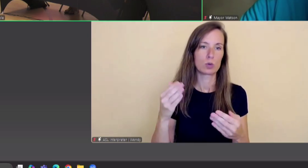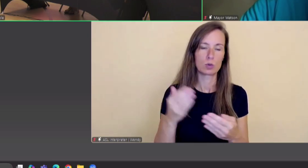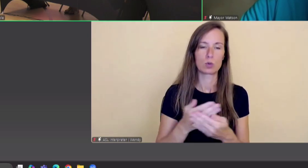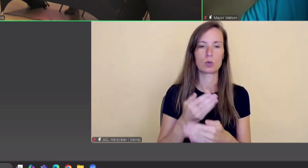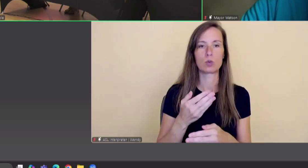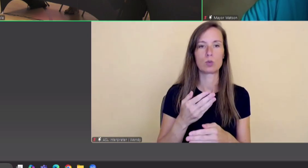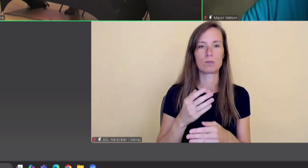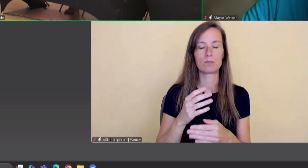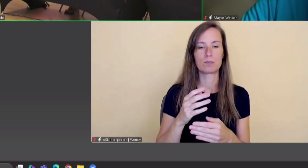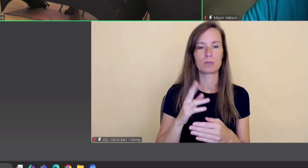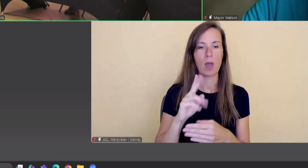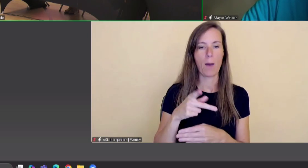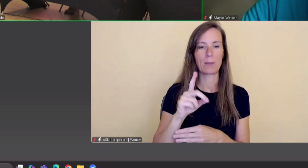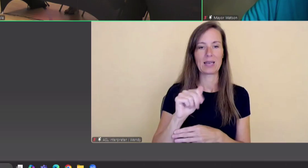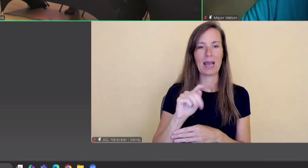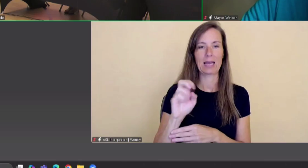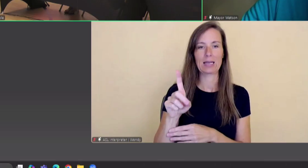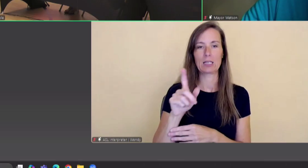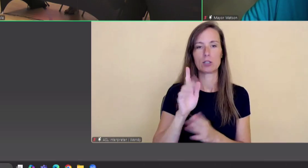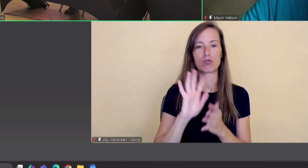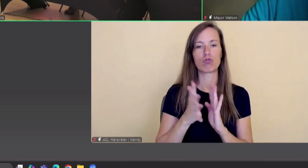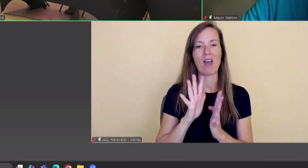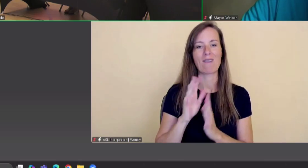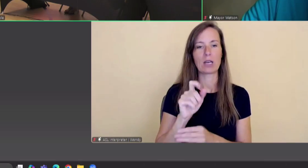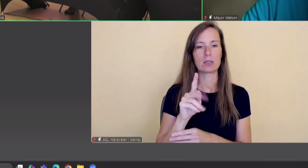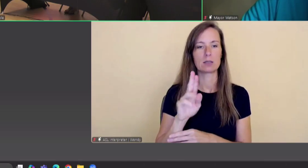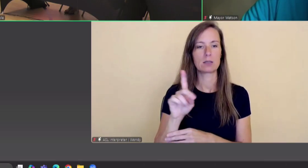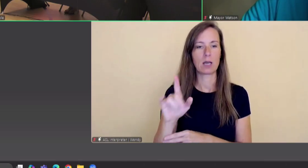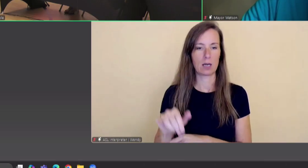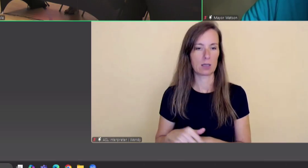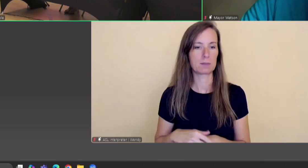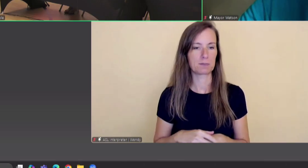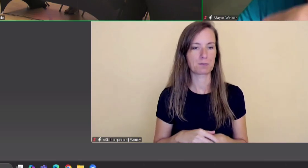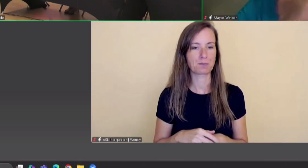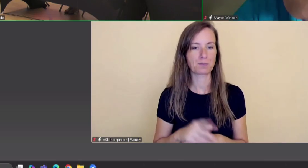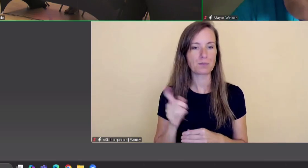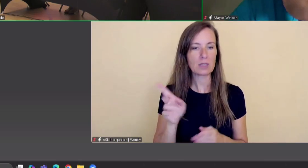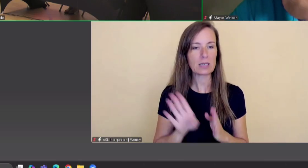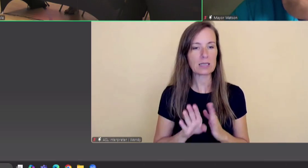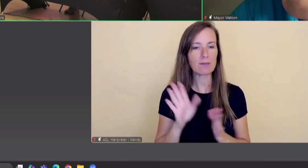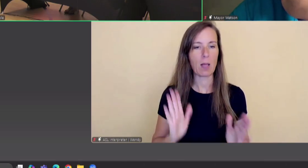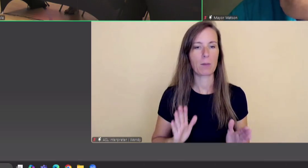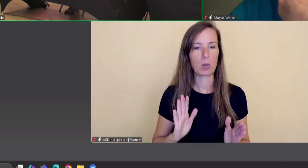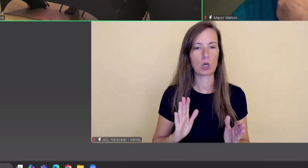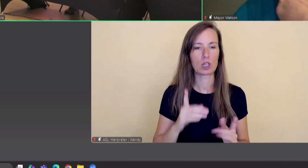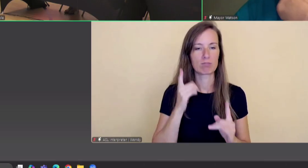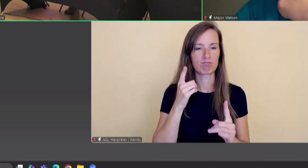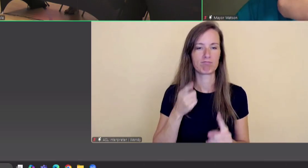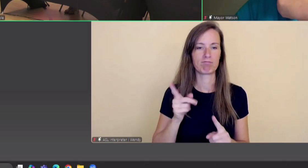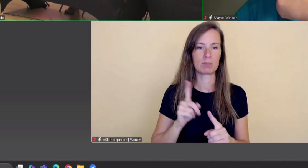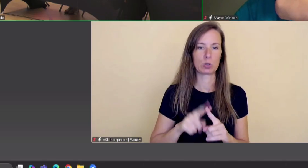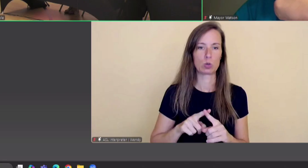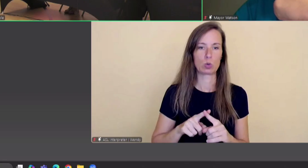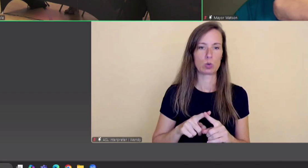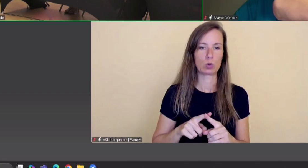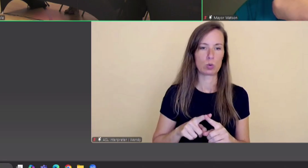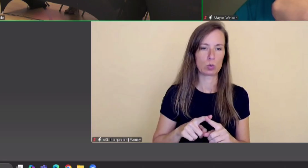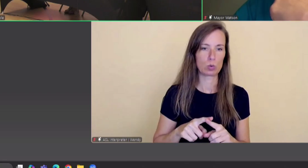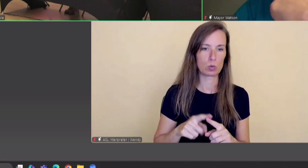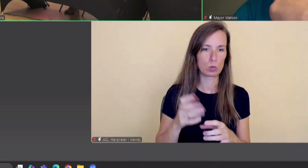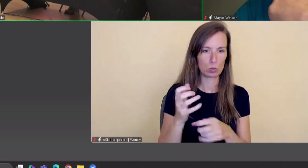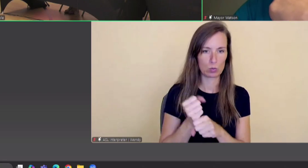aiming to secure a rough grading permit in the next few weeks to address grading around the bed tower.